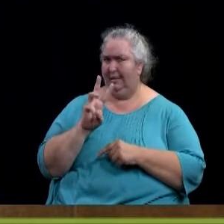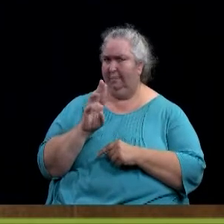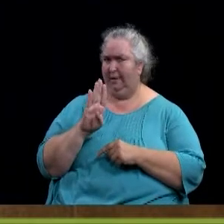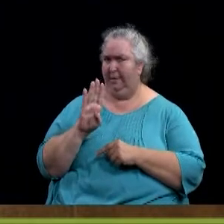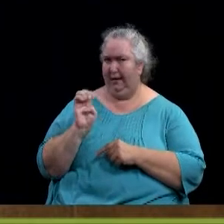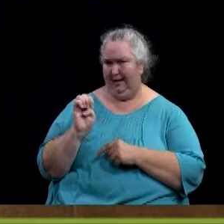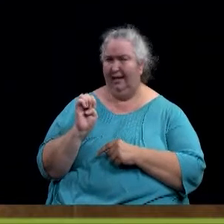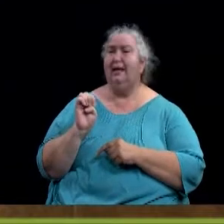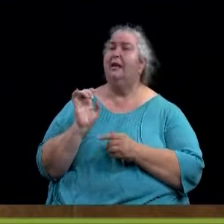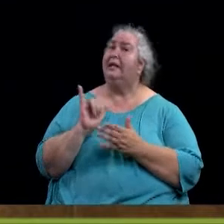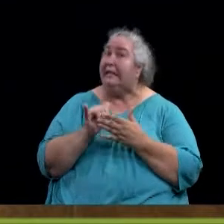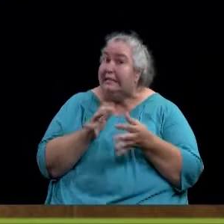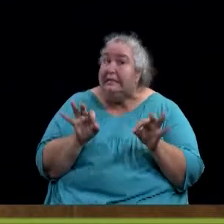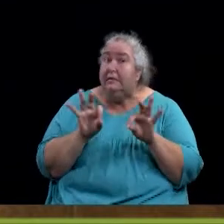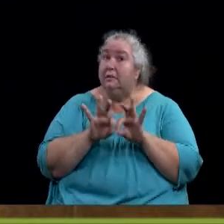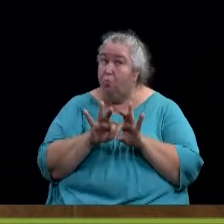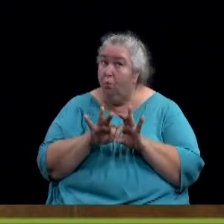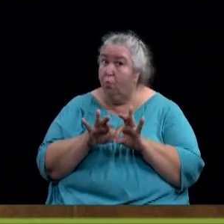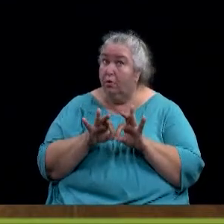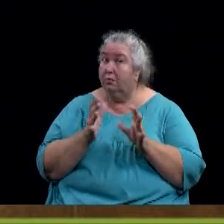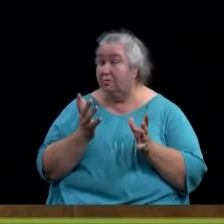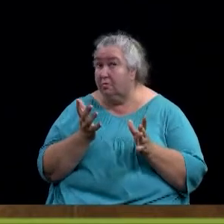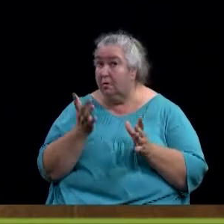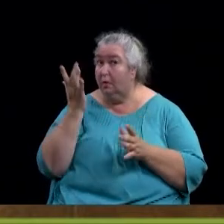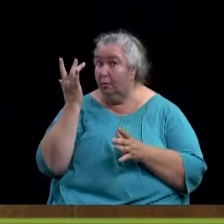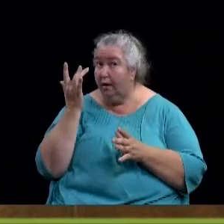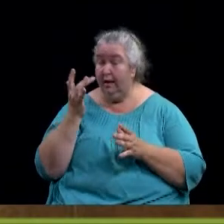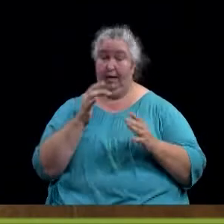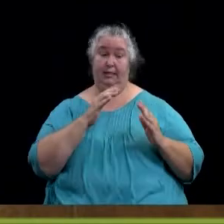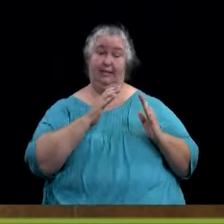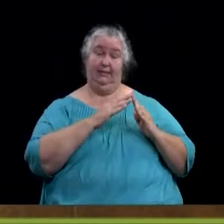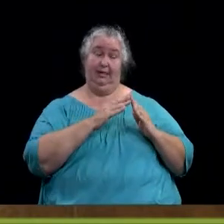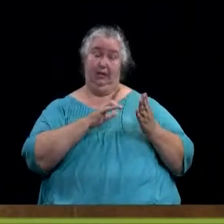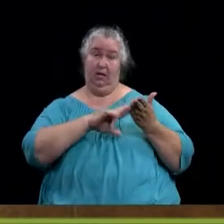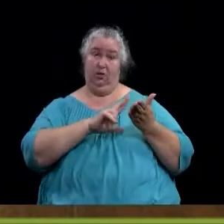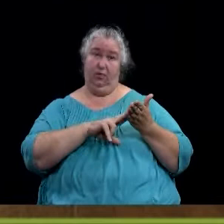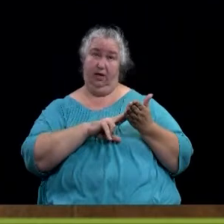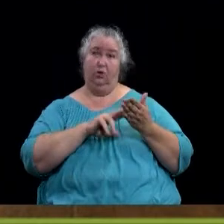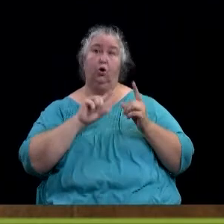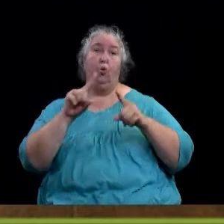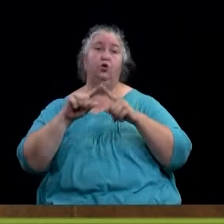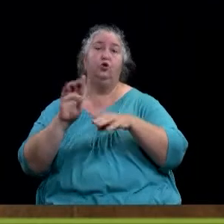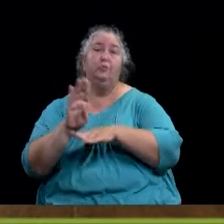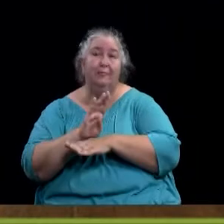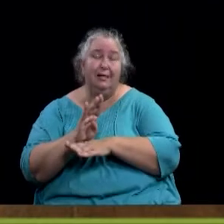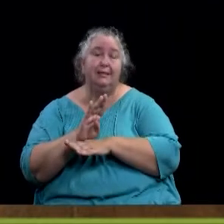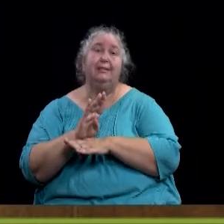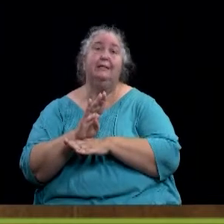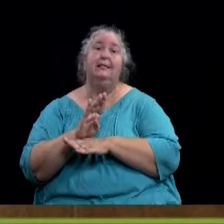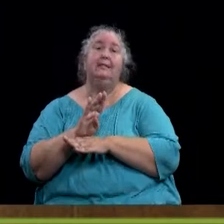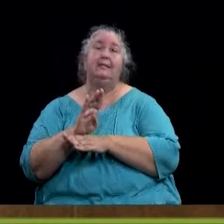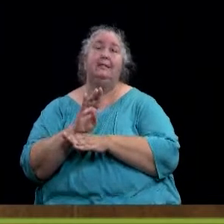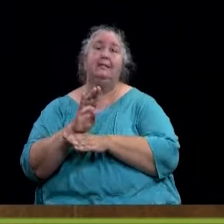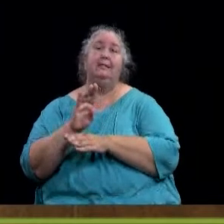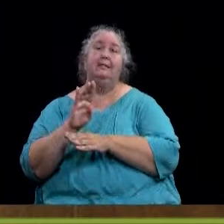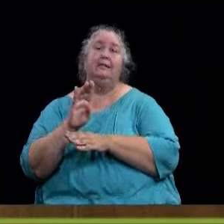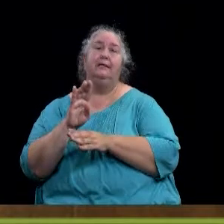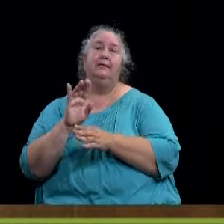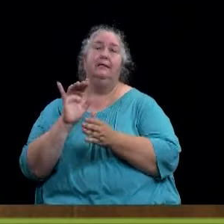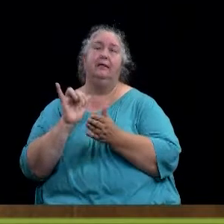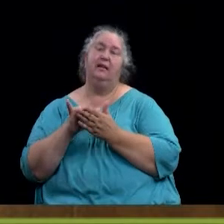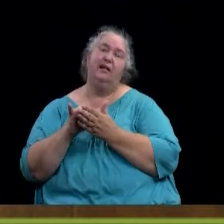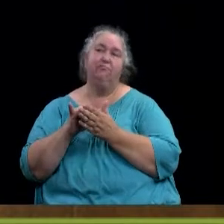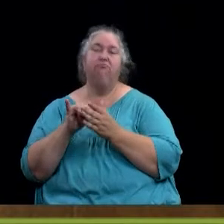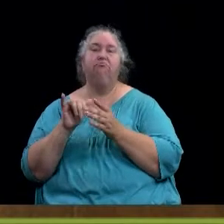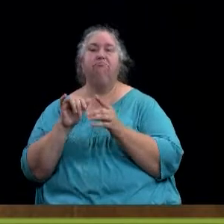our city contracts are going to businesses and entrepreneurs of all ethnicities and backgrounds. So thank you so much for including this in the resolution.